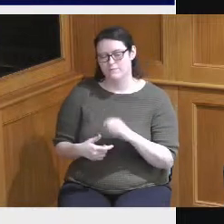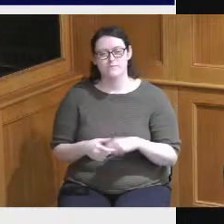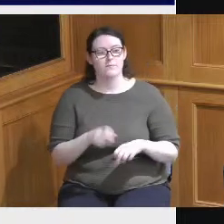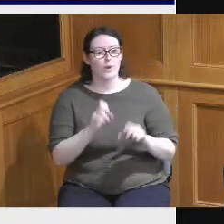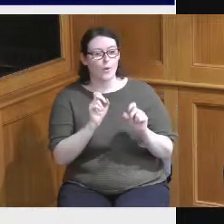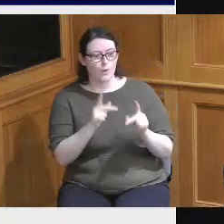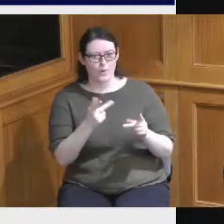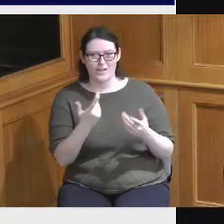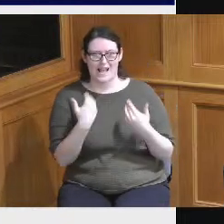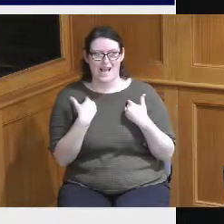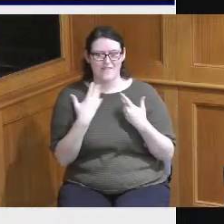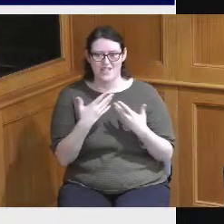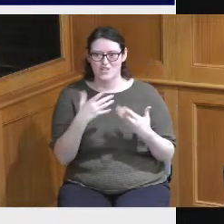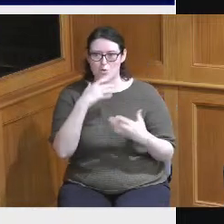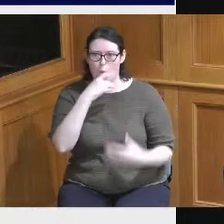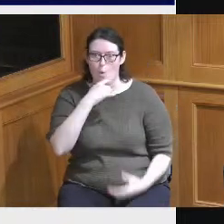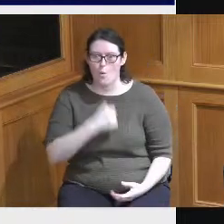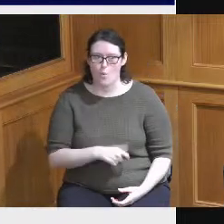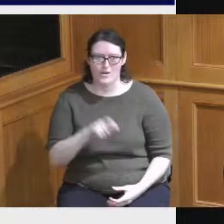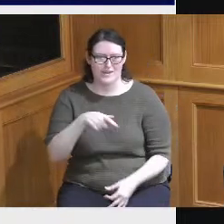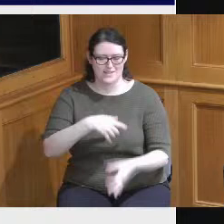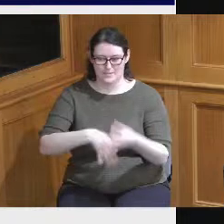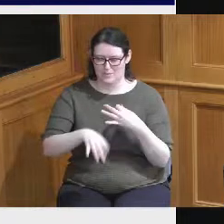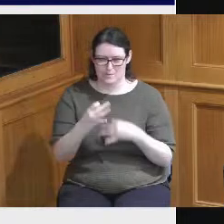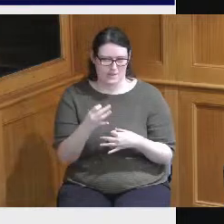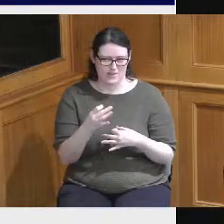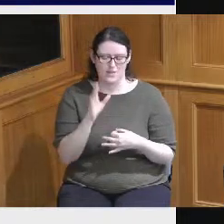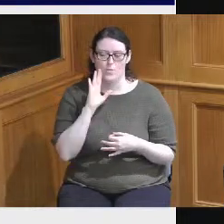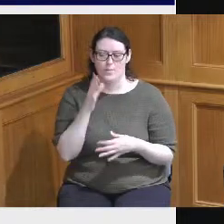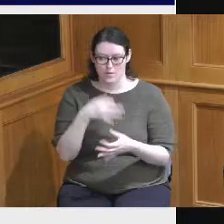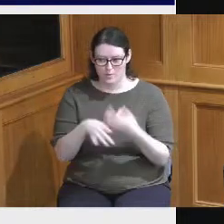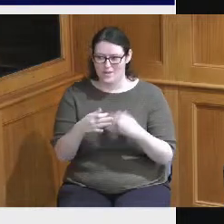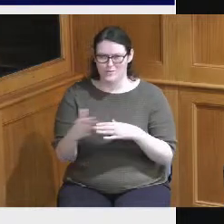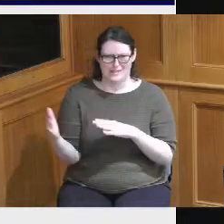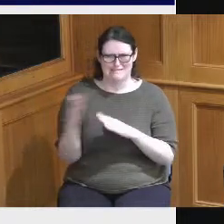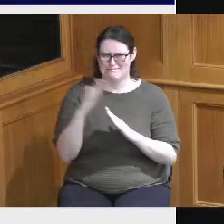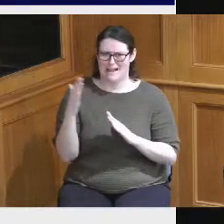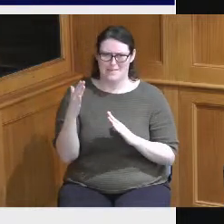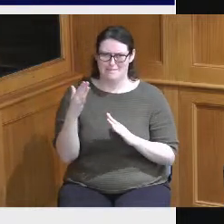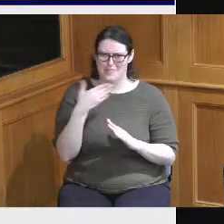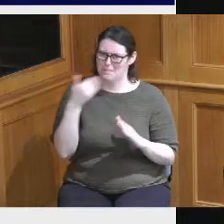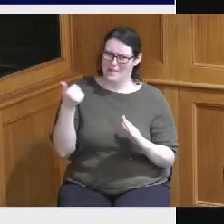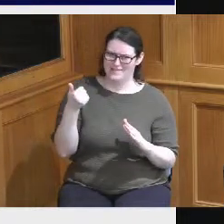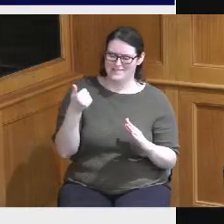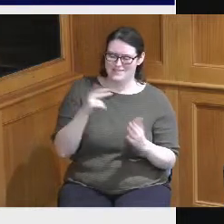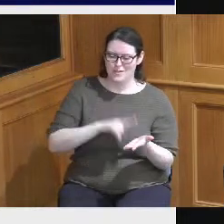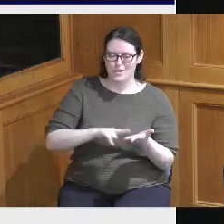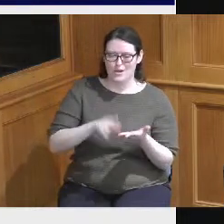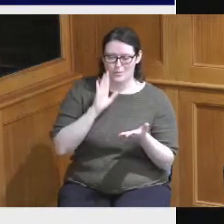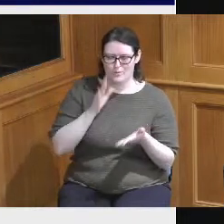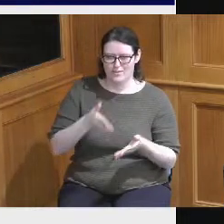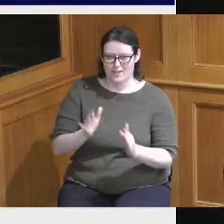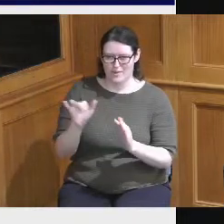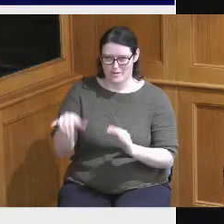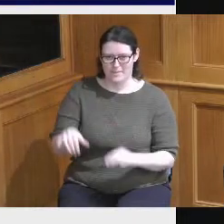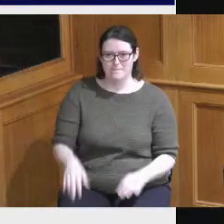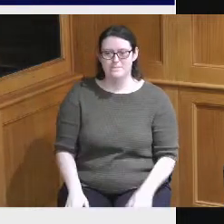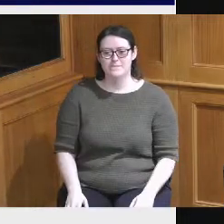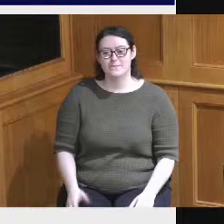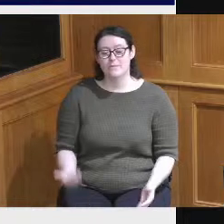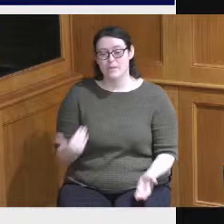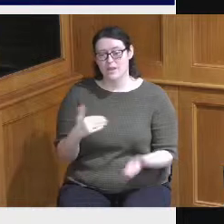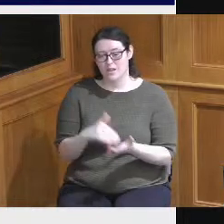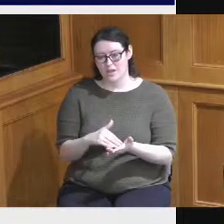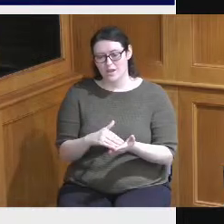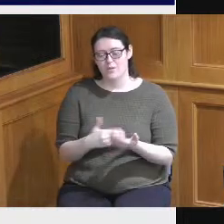that's so old, we need to replace it. And this way we're going to replace it with the very best. And this contract is going to allow us to do that. Again,